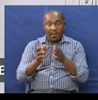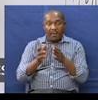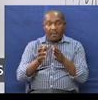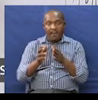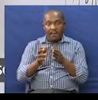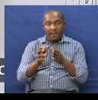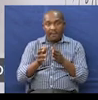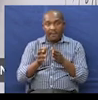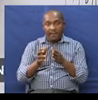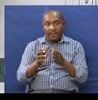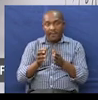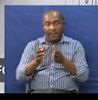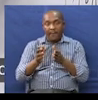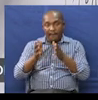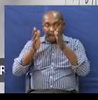distribution